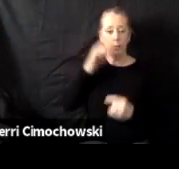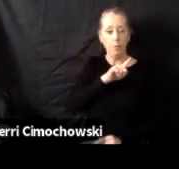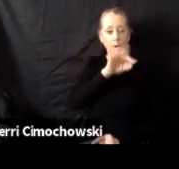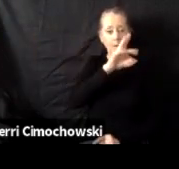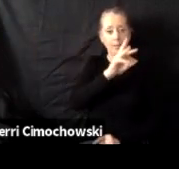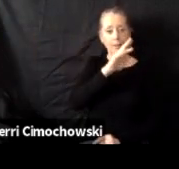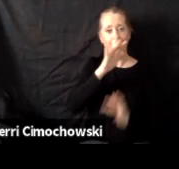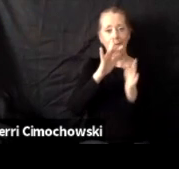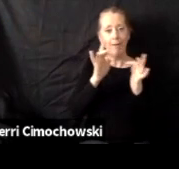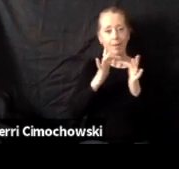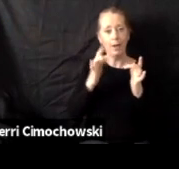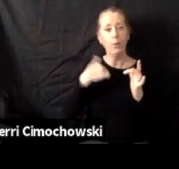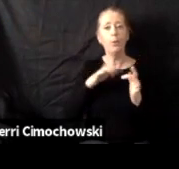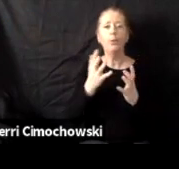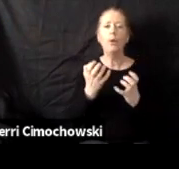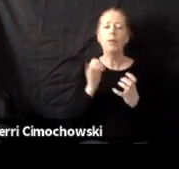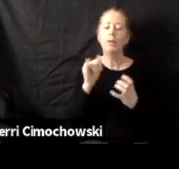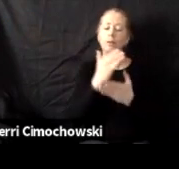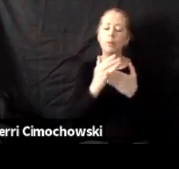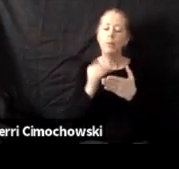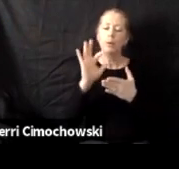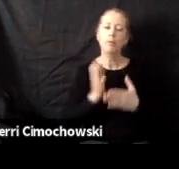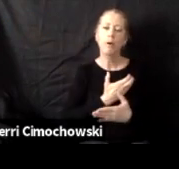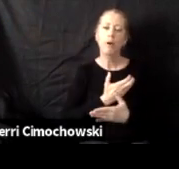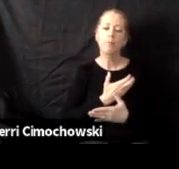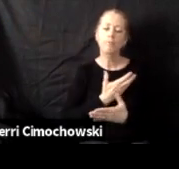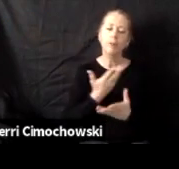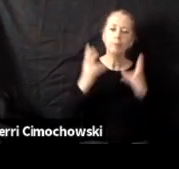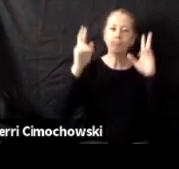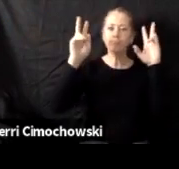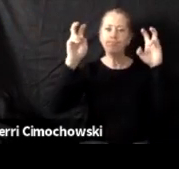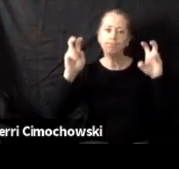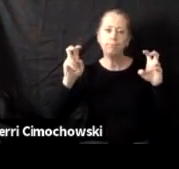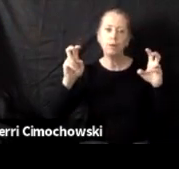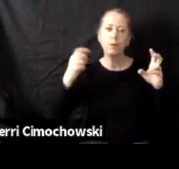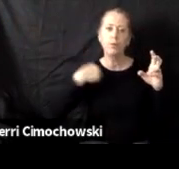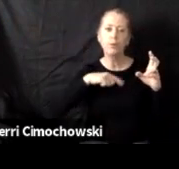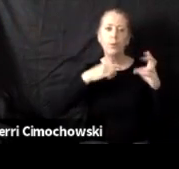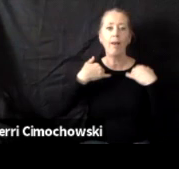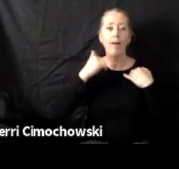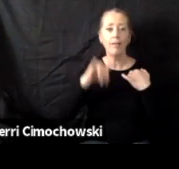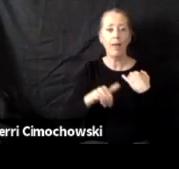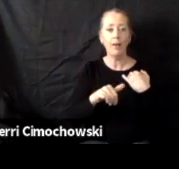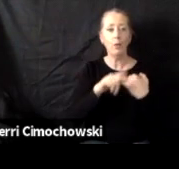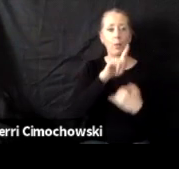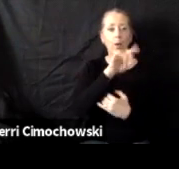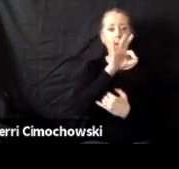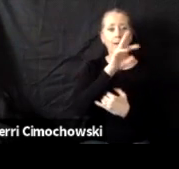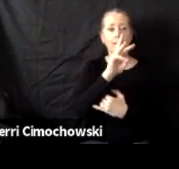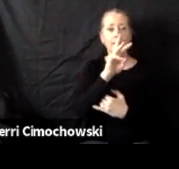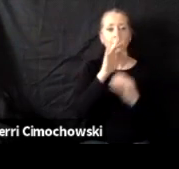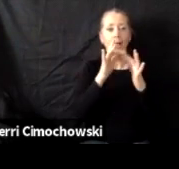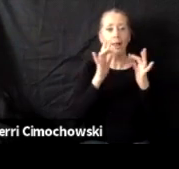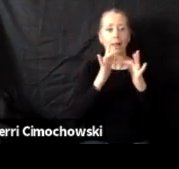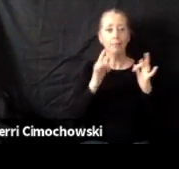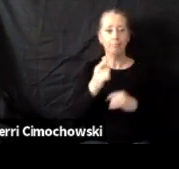Online, we really want it to be part of our mission. And so we've developed this mission of 196 Online.